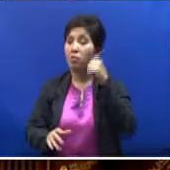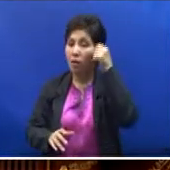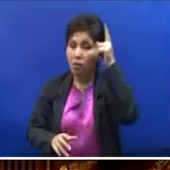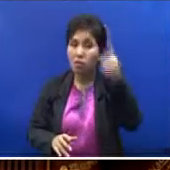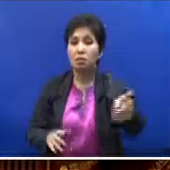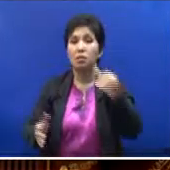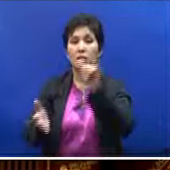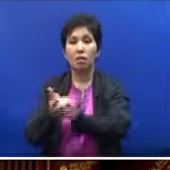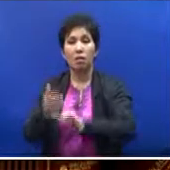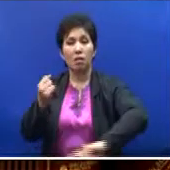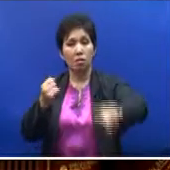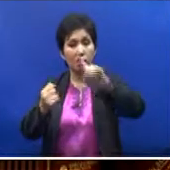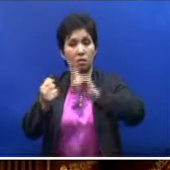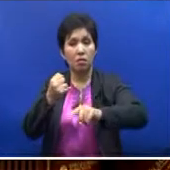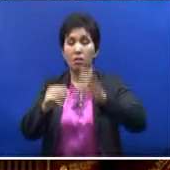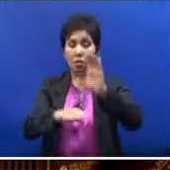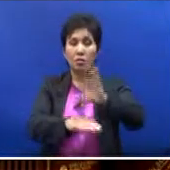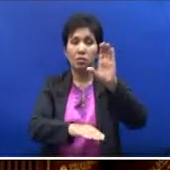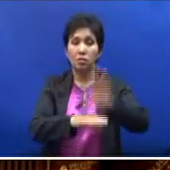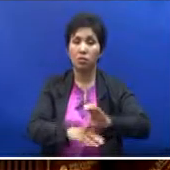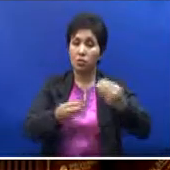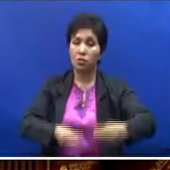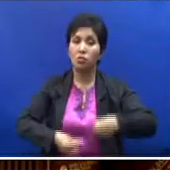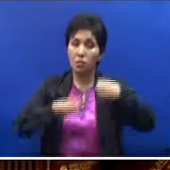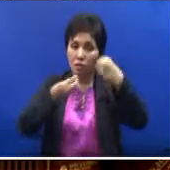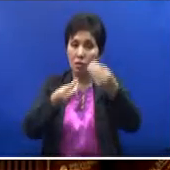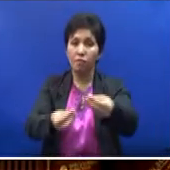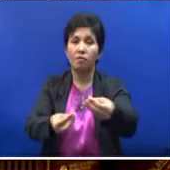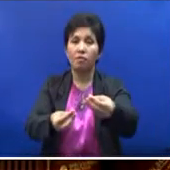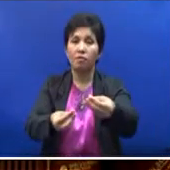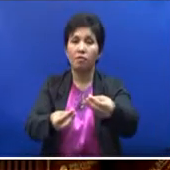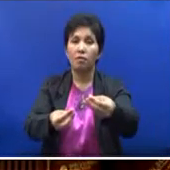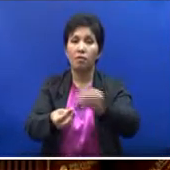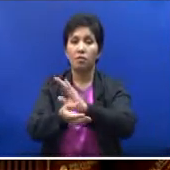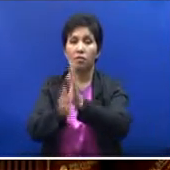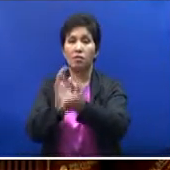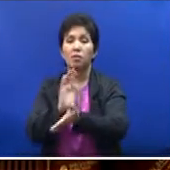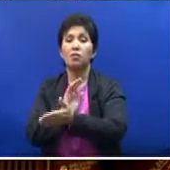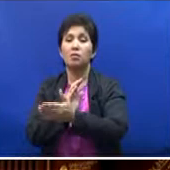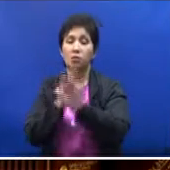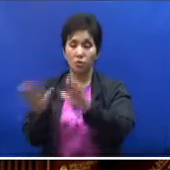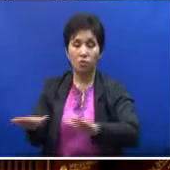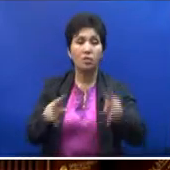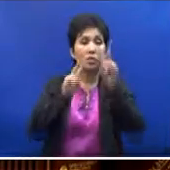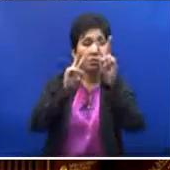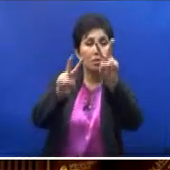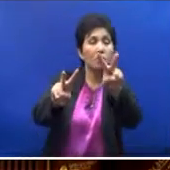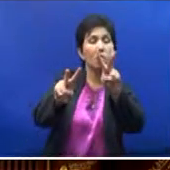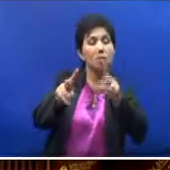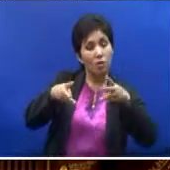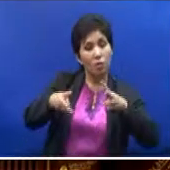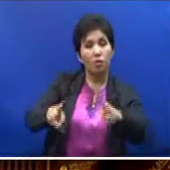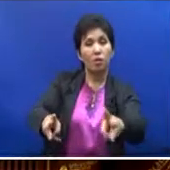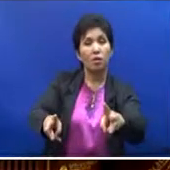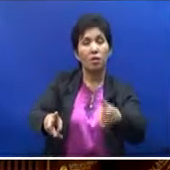that okay, the enculturation process begins at home. Okay, so the children will see the way the parents